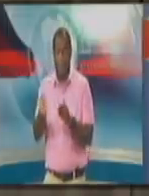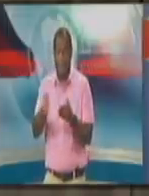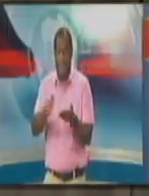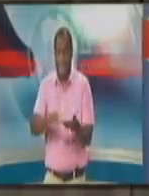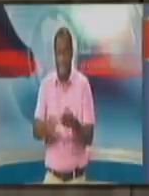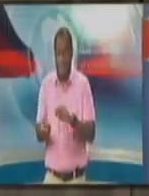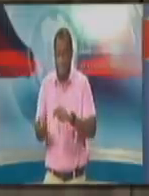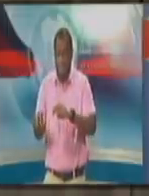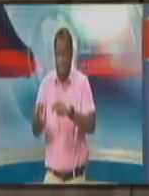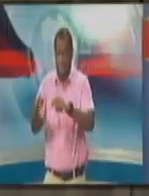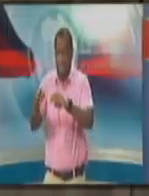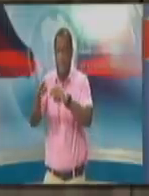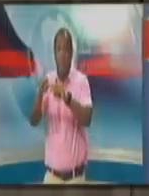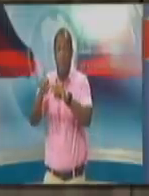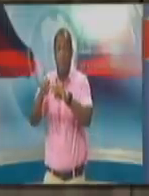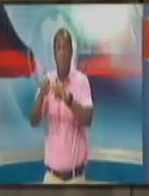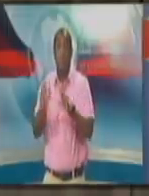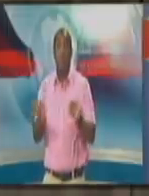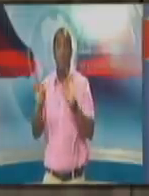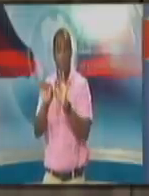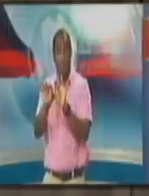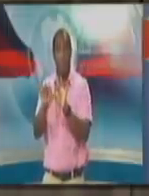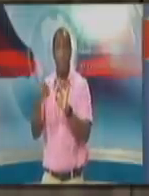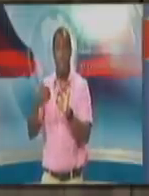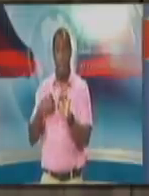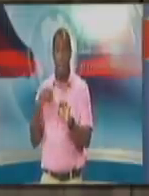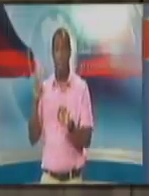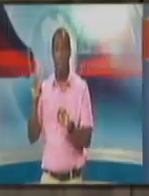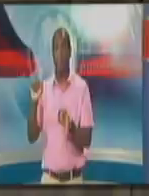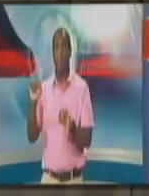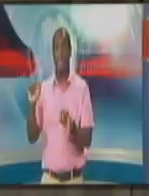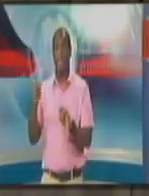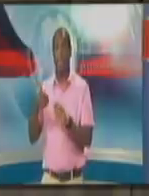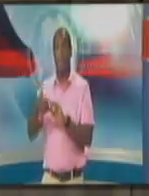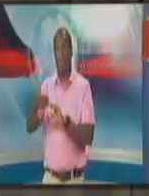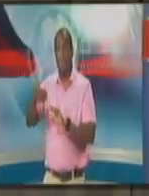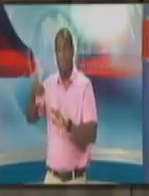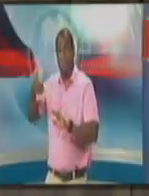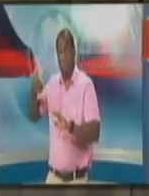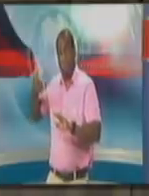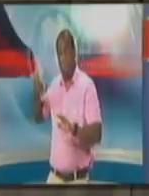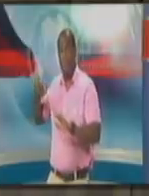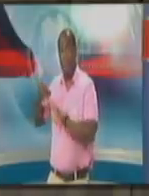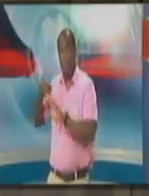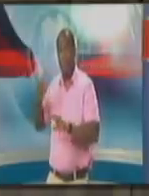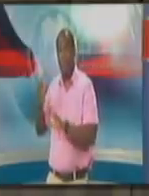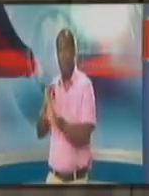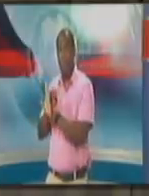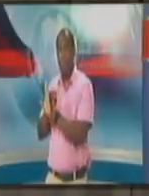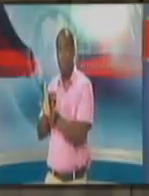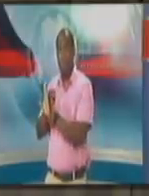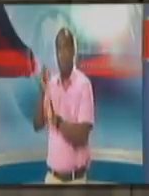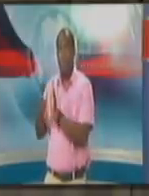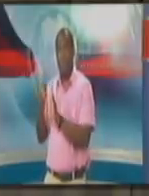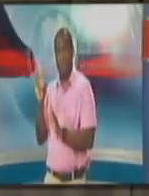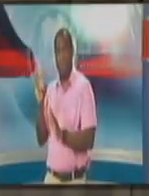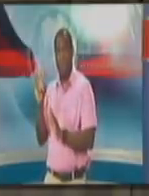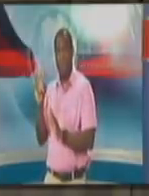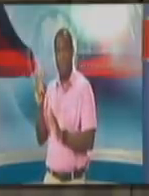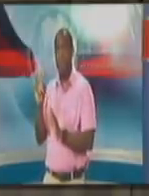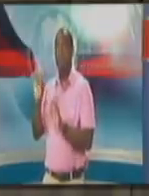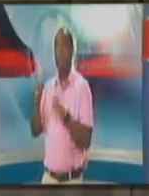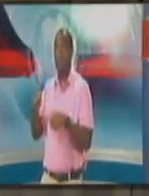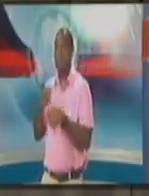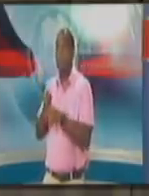that data way back from the 7th that suggested that there's little or no community spread occurring in the unexplained deaths from the community.